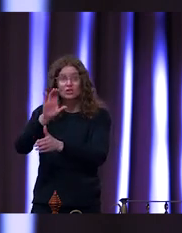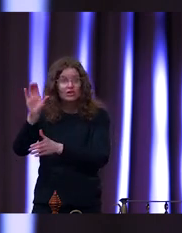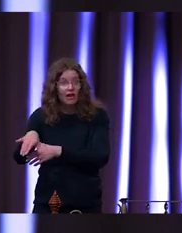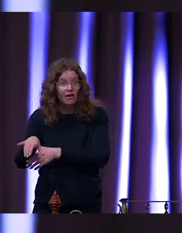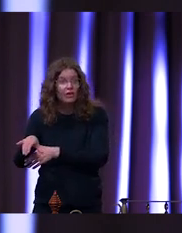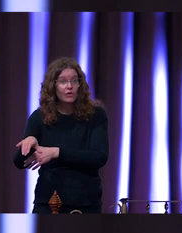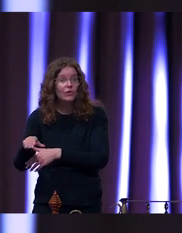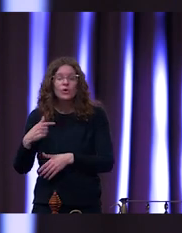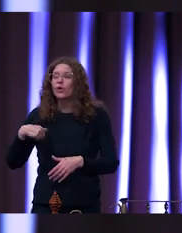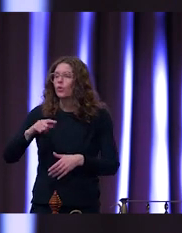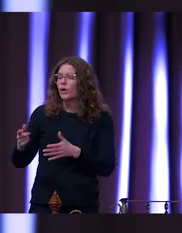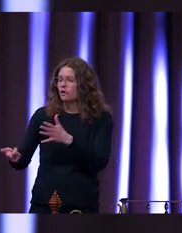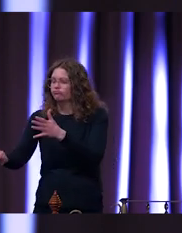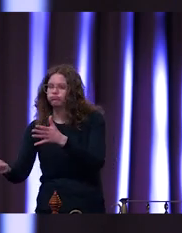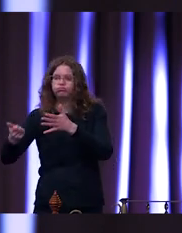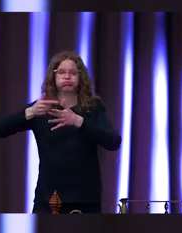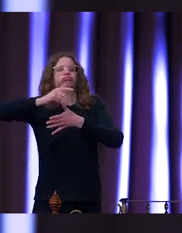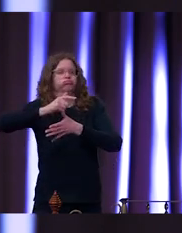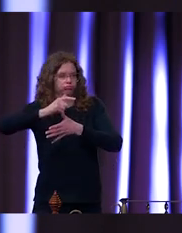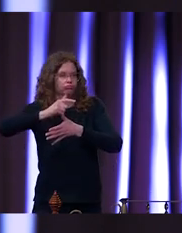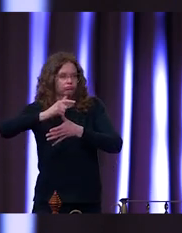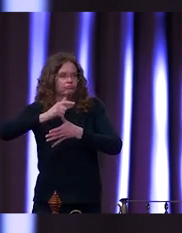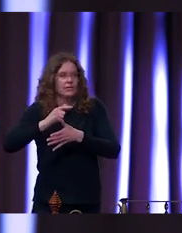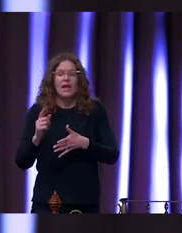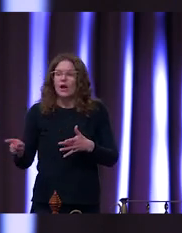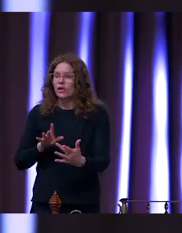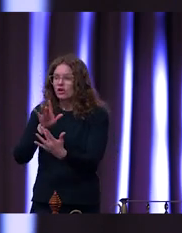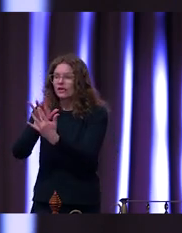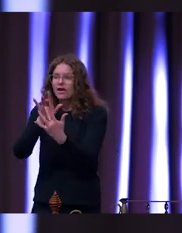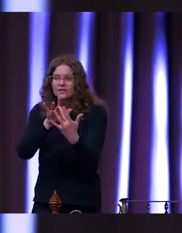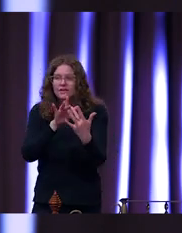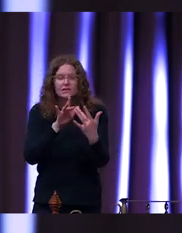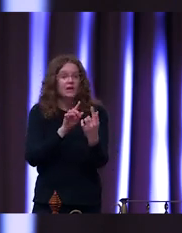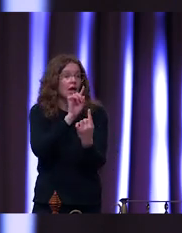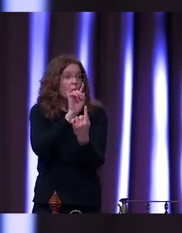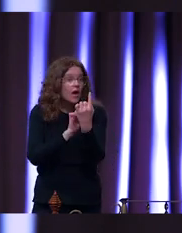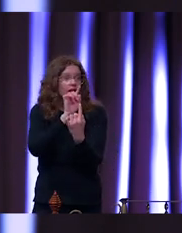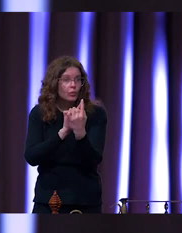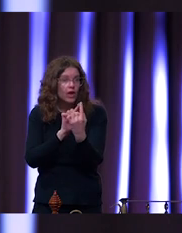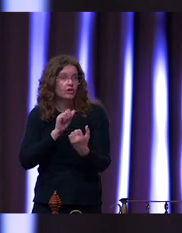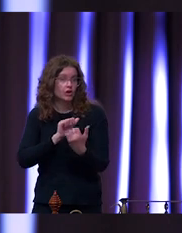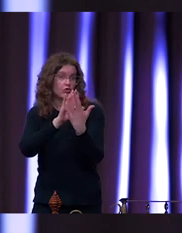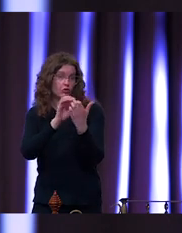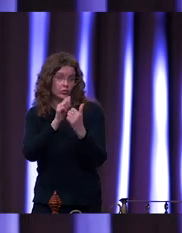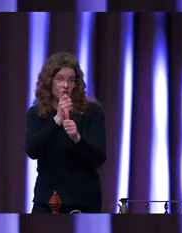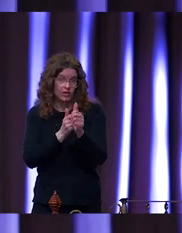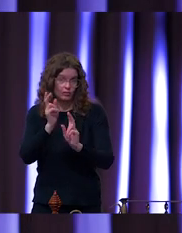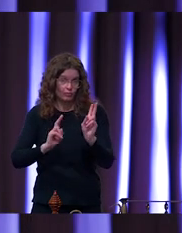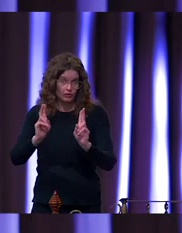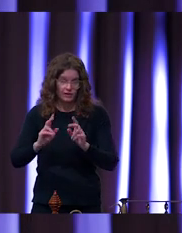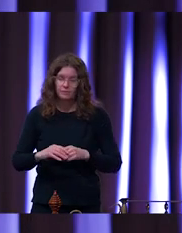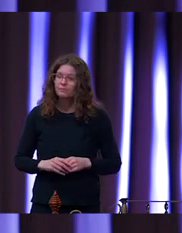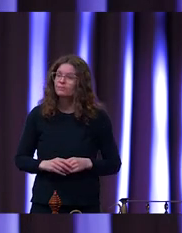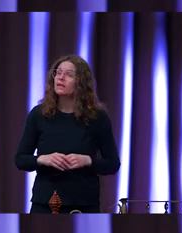are prioritizing and reaching out to, and very much with a one-on-one approach with those folks. And it has driven